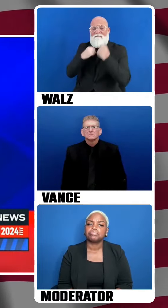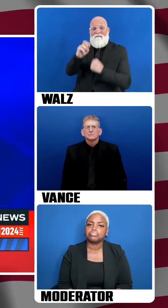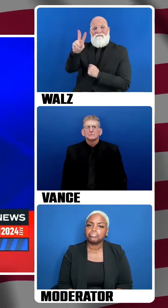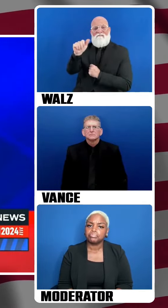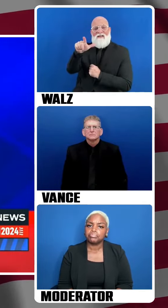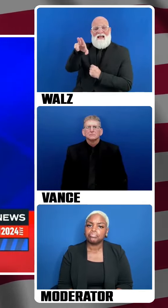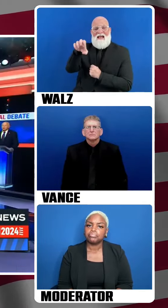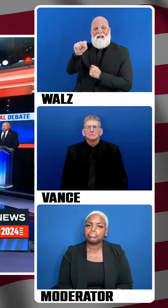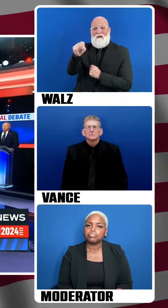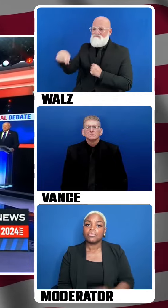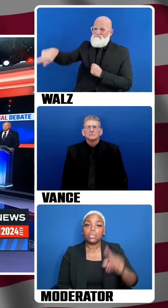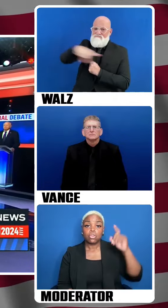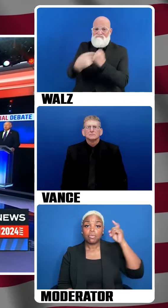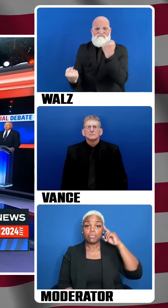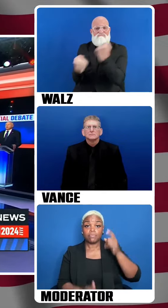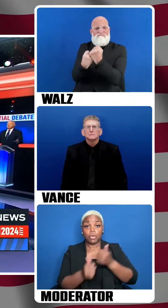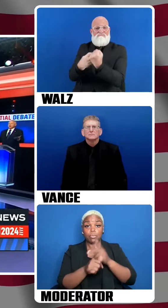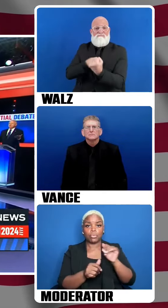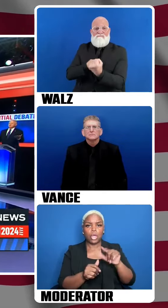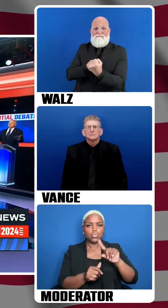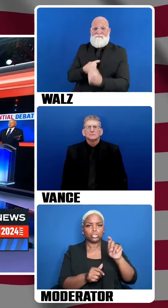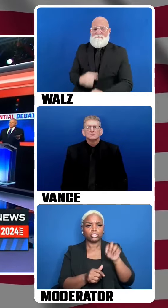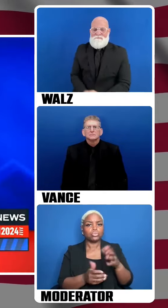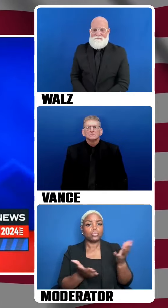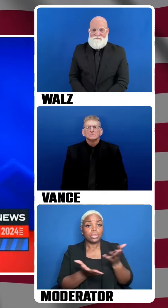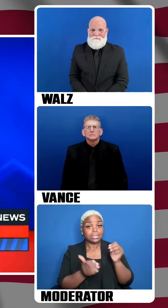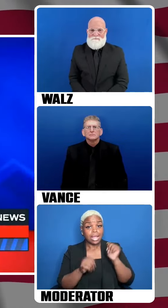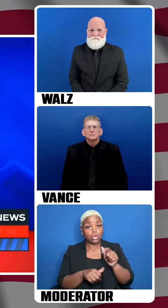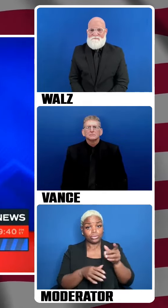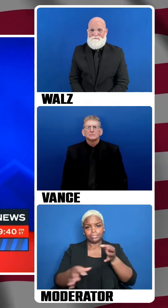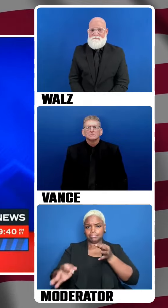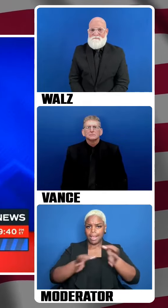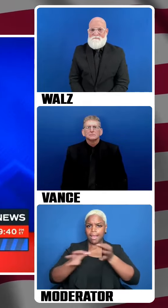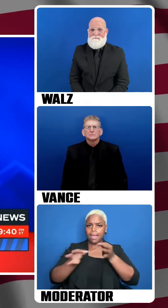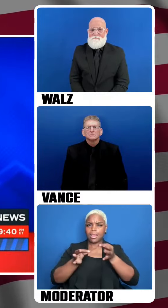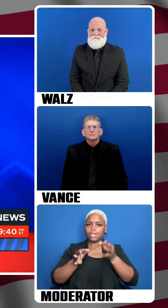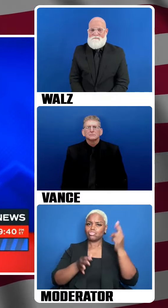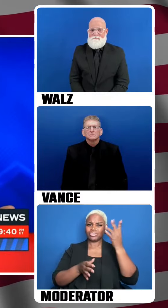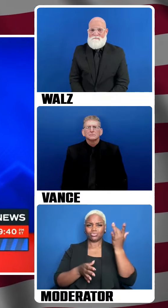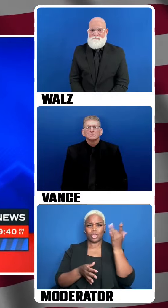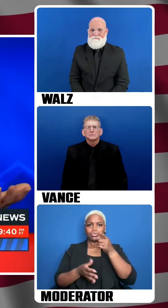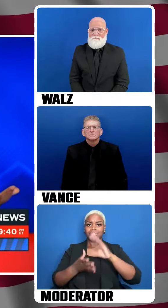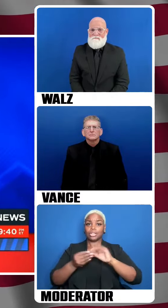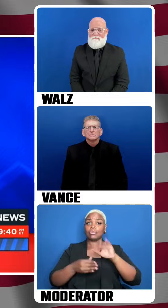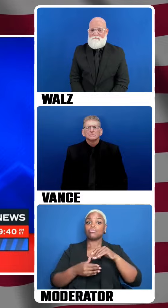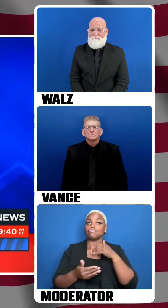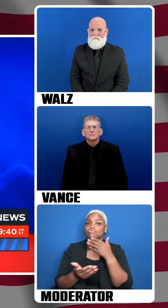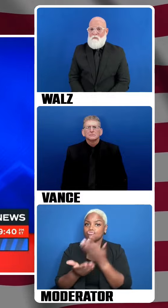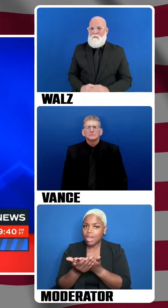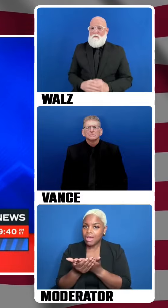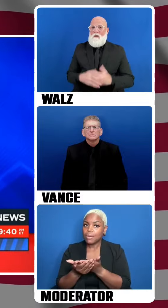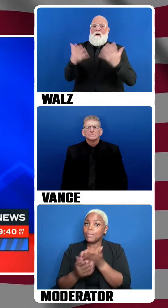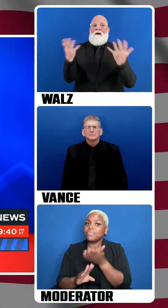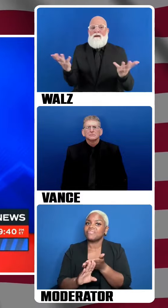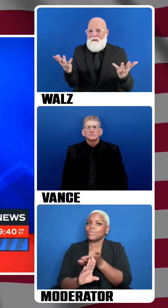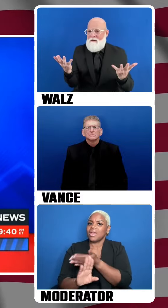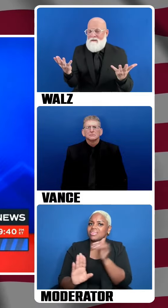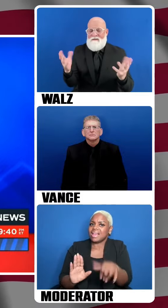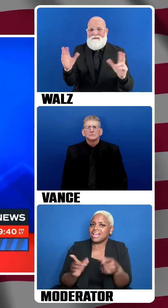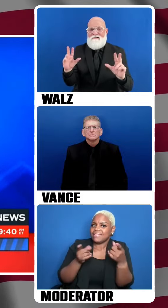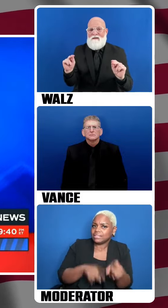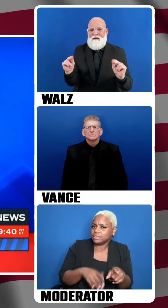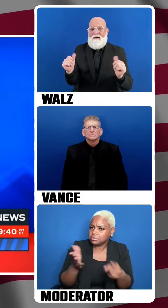you explain the discrepancy? All I said on this was I got there that summer and misspoke on this, so I will just, that's